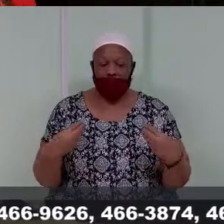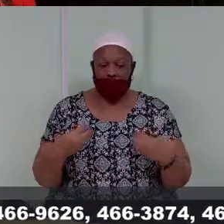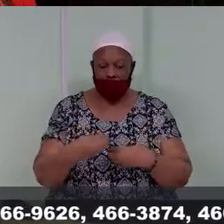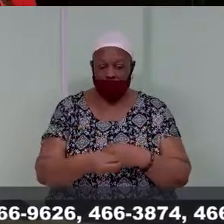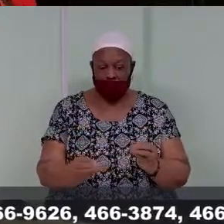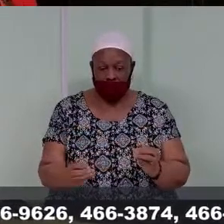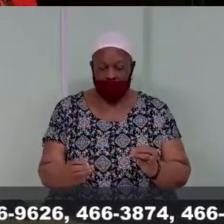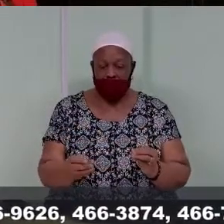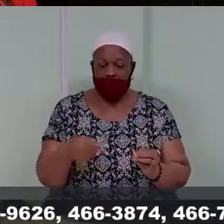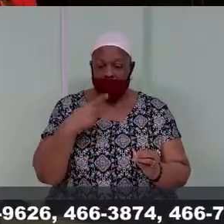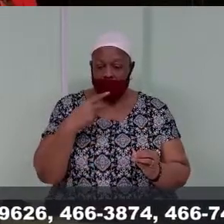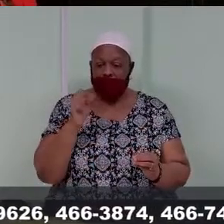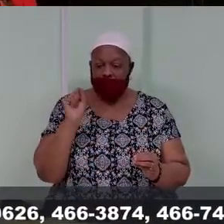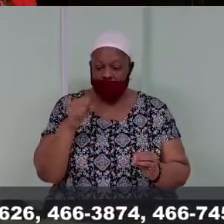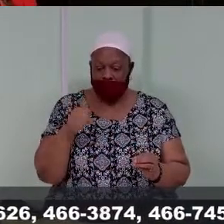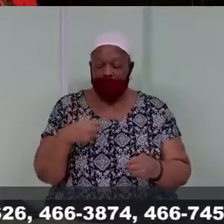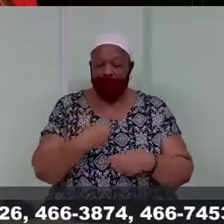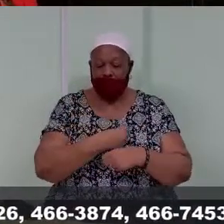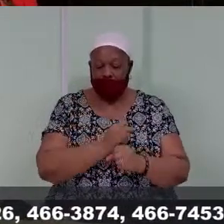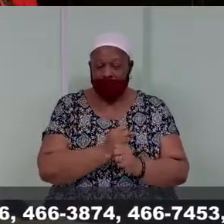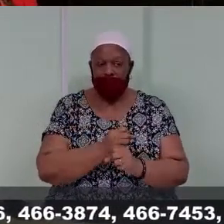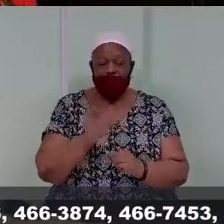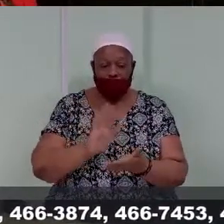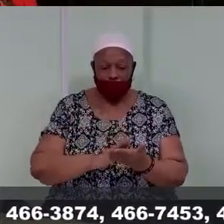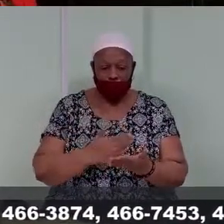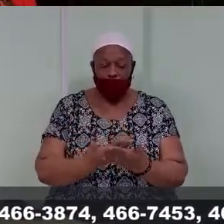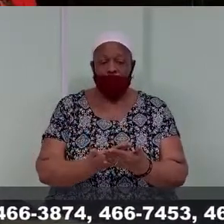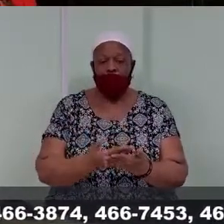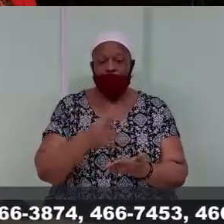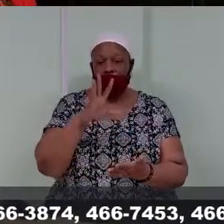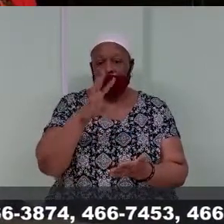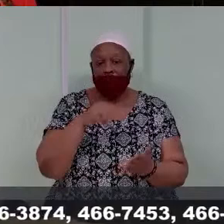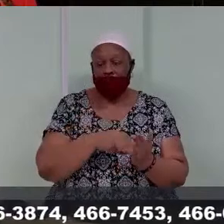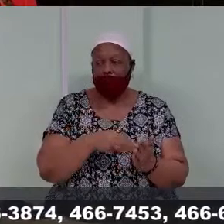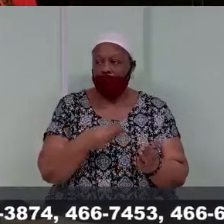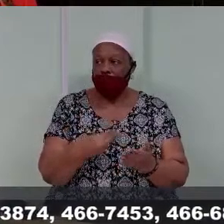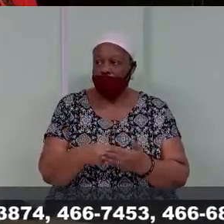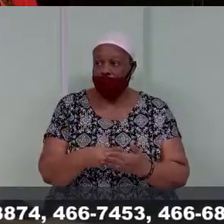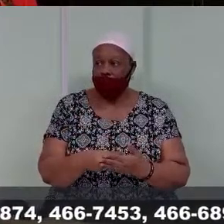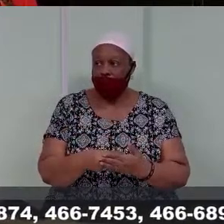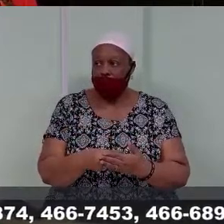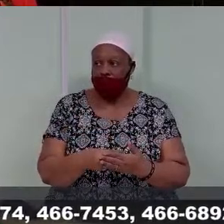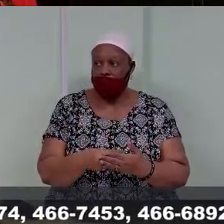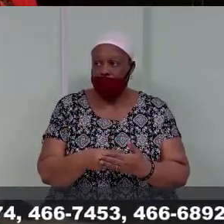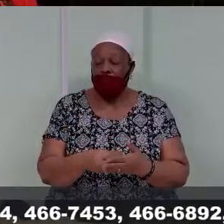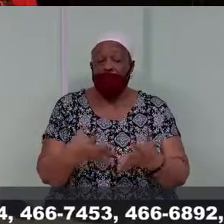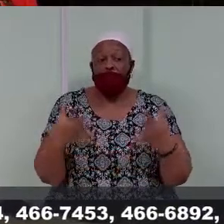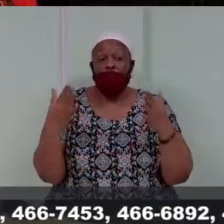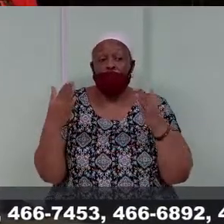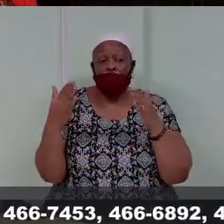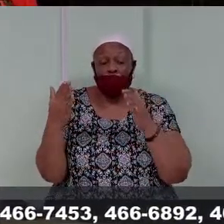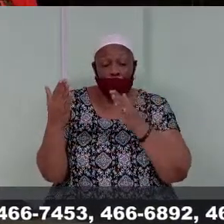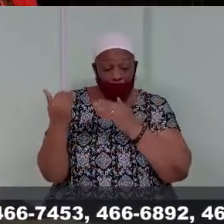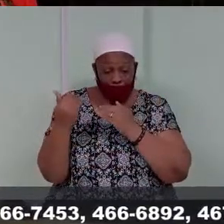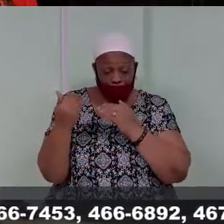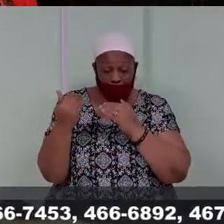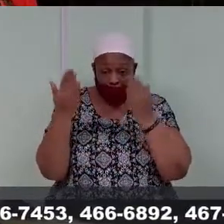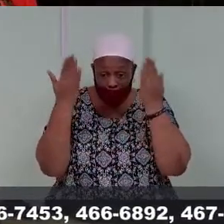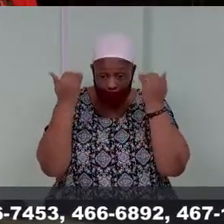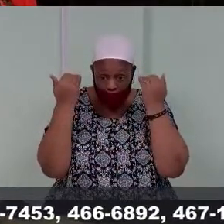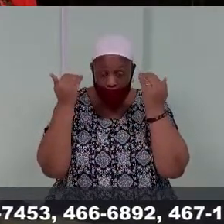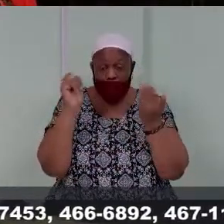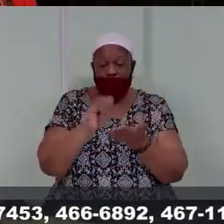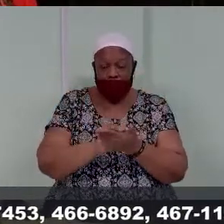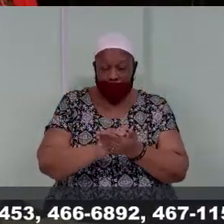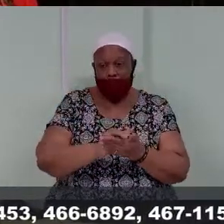and hopefully before the end of the year, another business I challenge other business to do more,